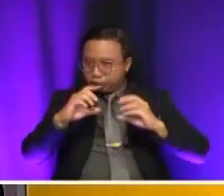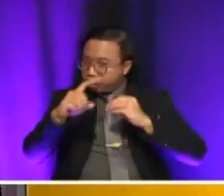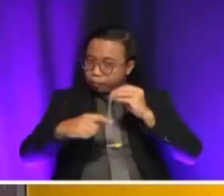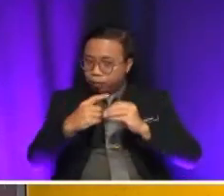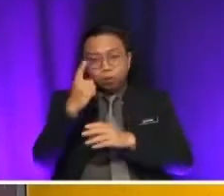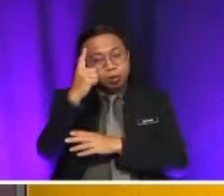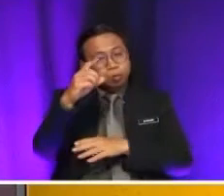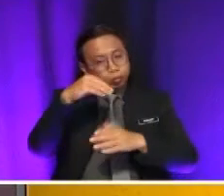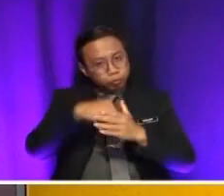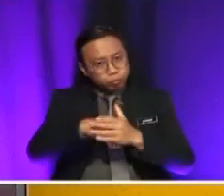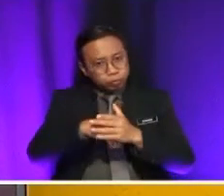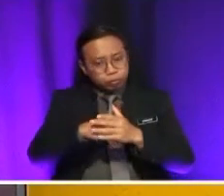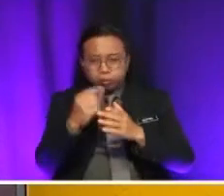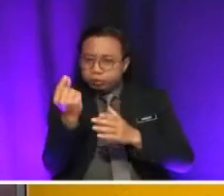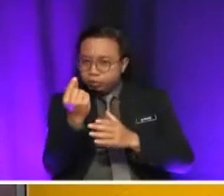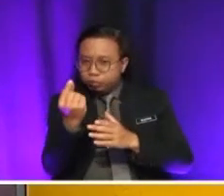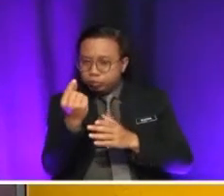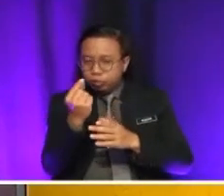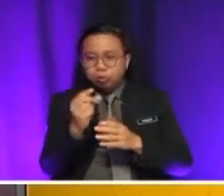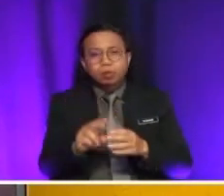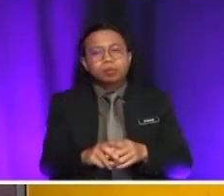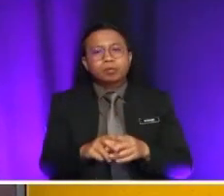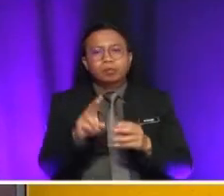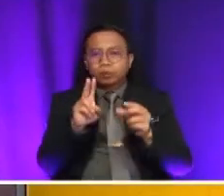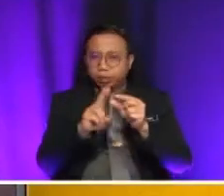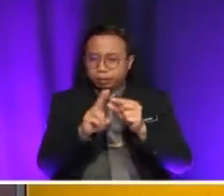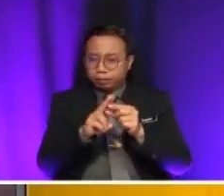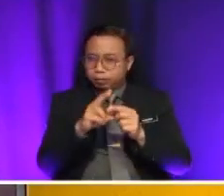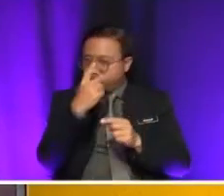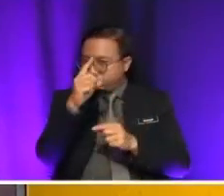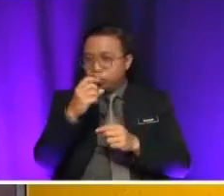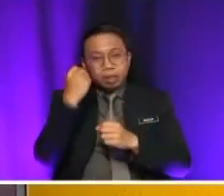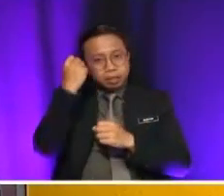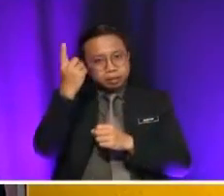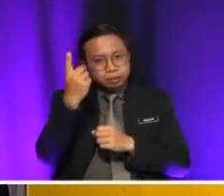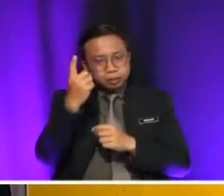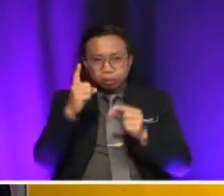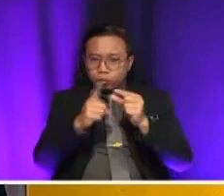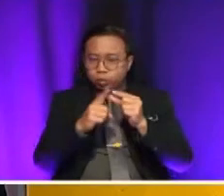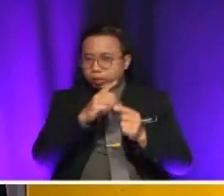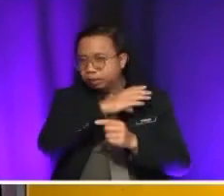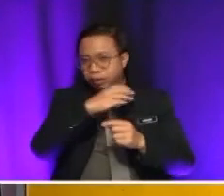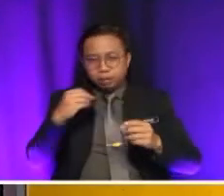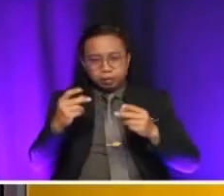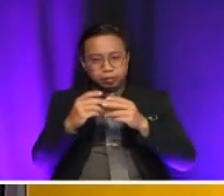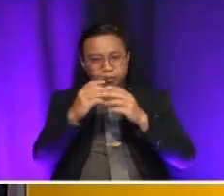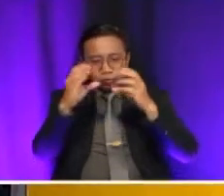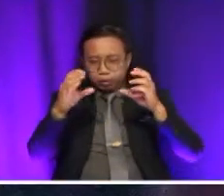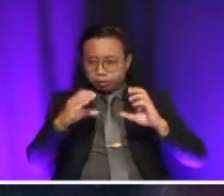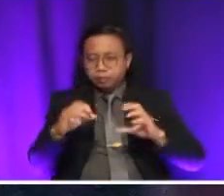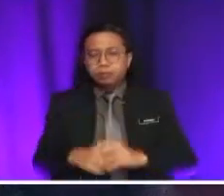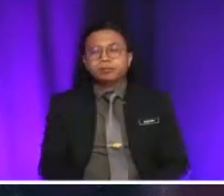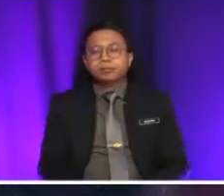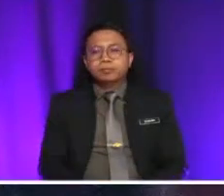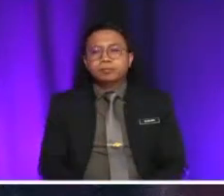into a small vocabulary activity, a simple vocabulary activity to understand certain words and phrases. So shall we go for a break, Shafika?